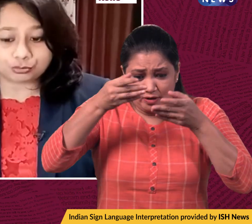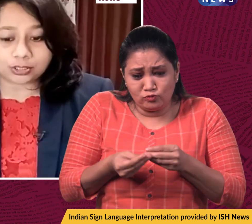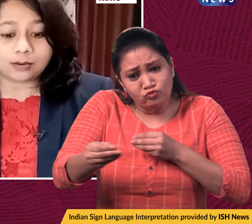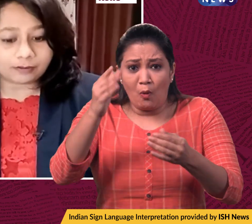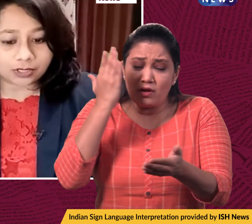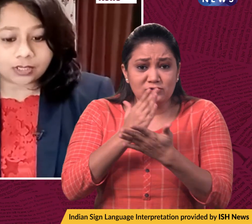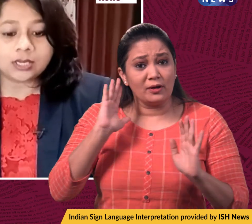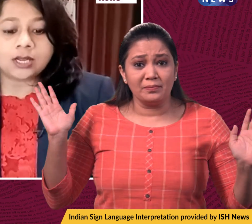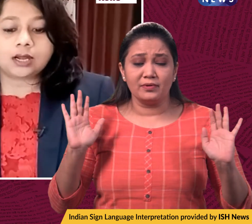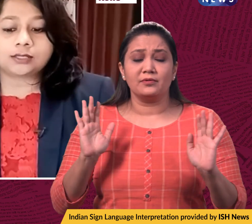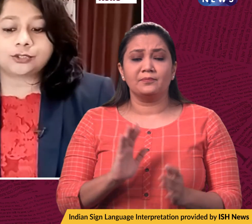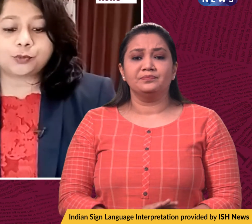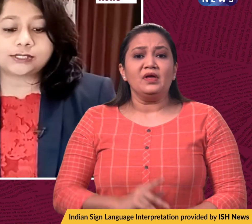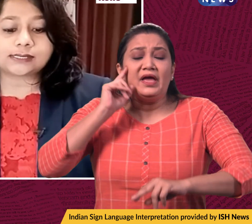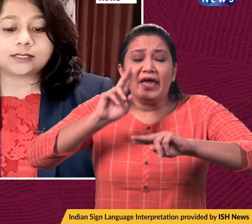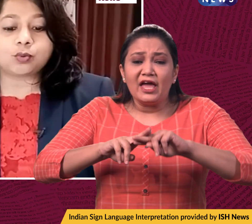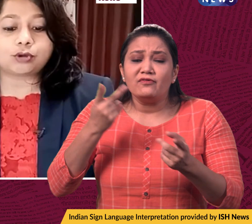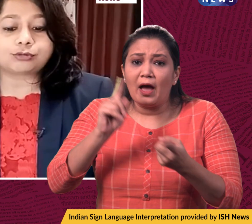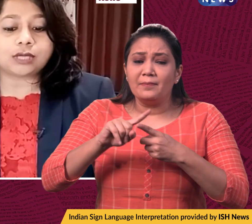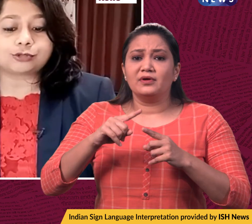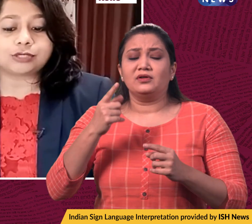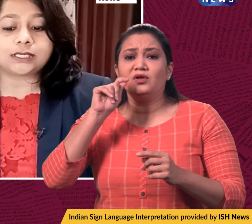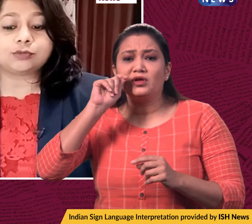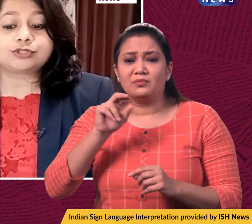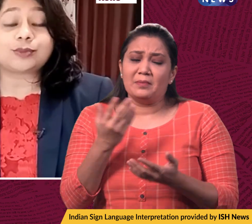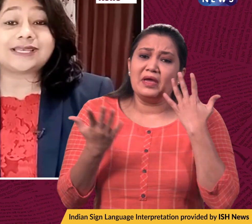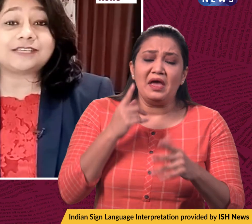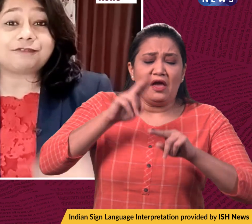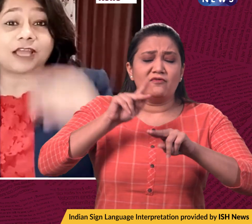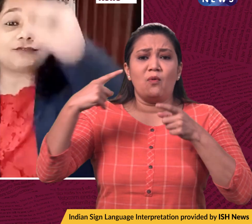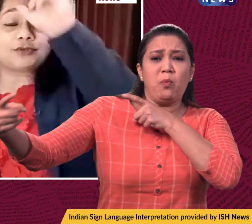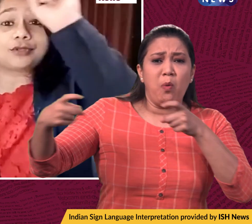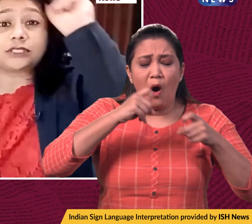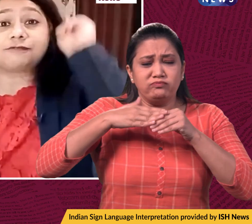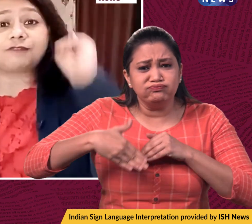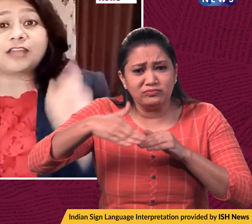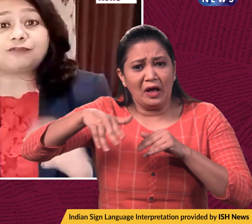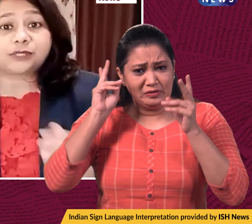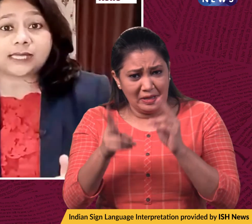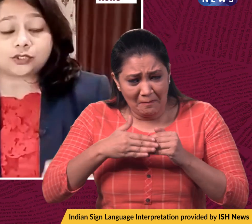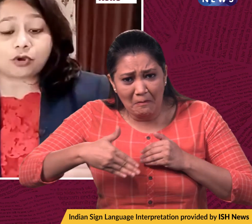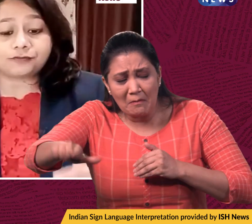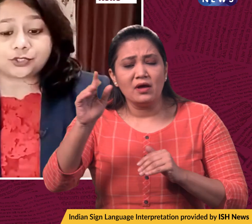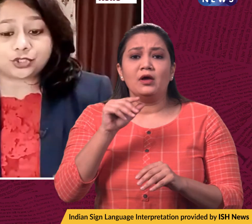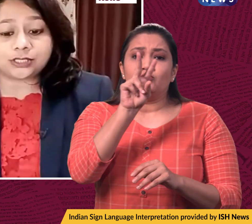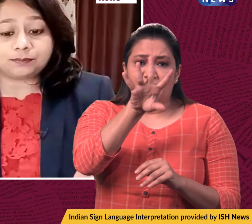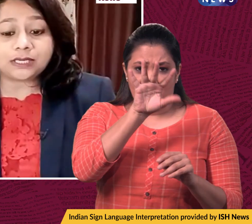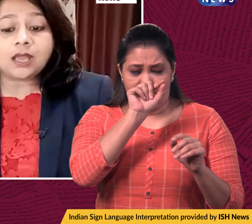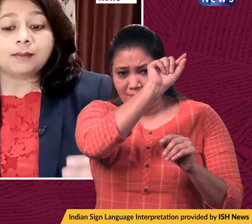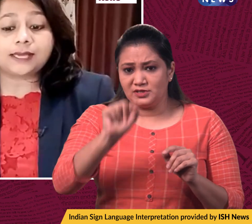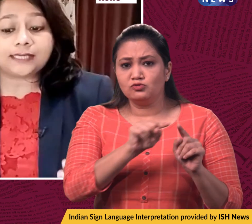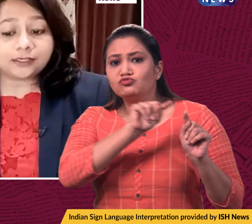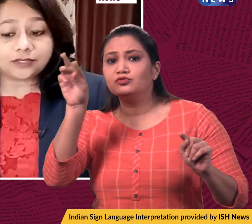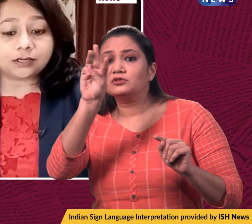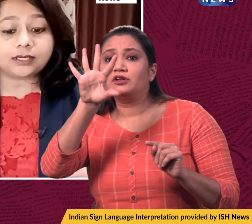ends soon. However, the report says the war-torn country can lose 25 to 35% of its